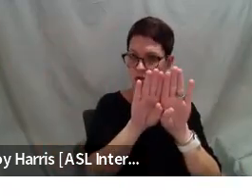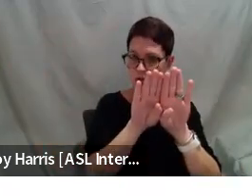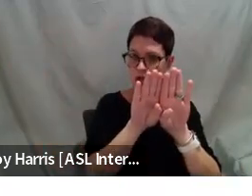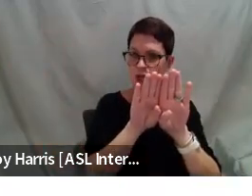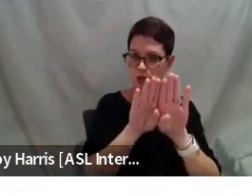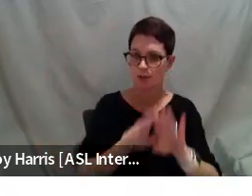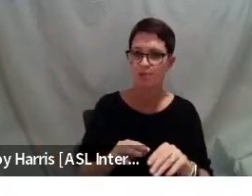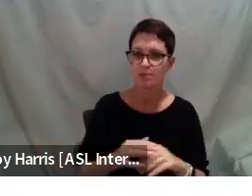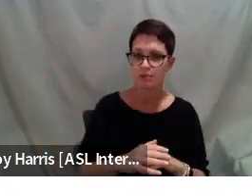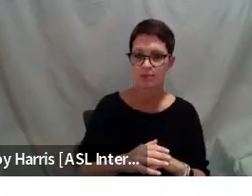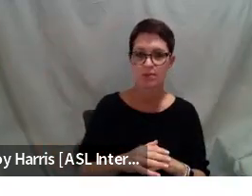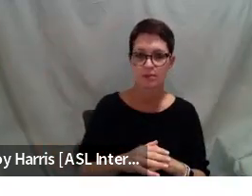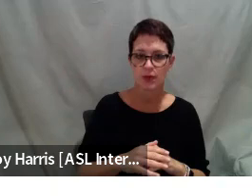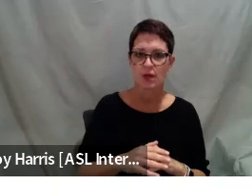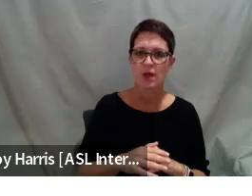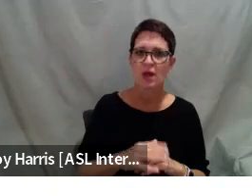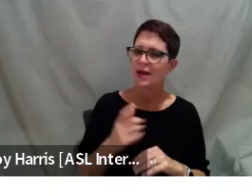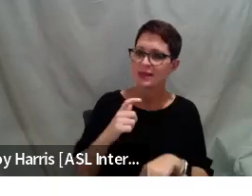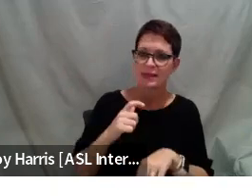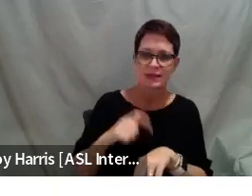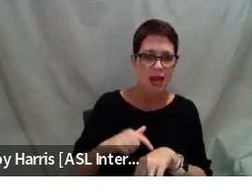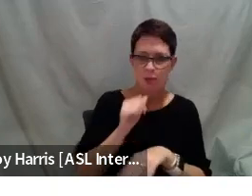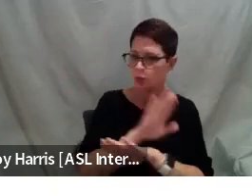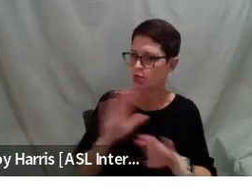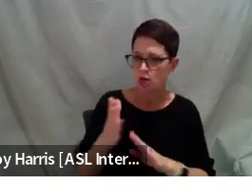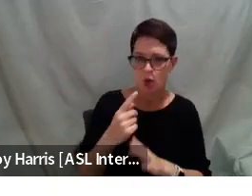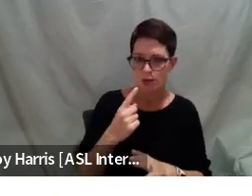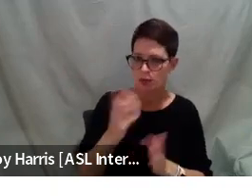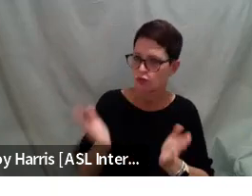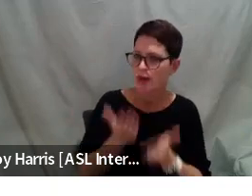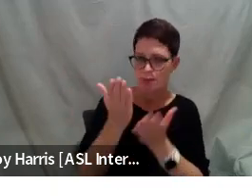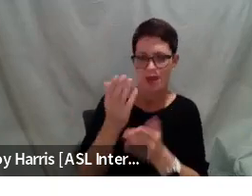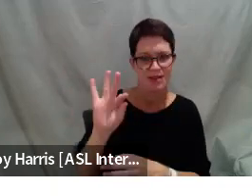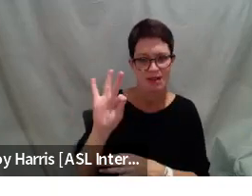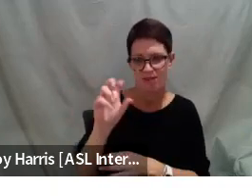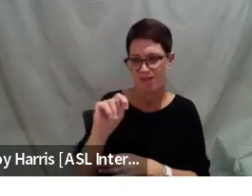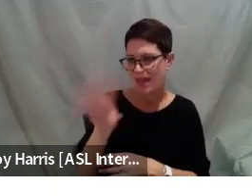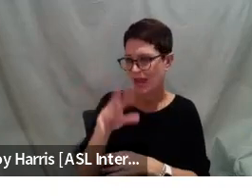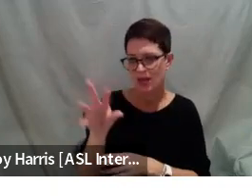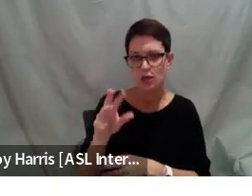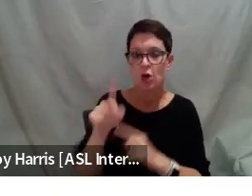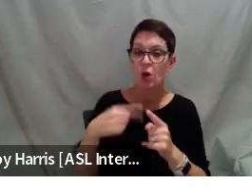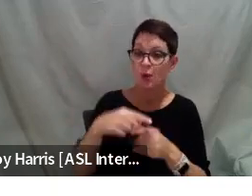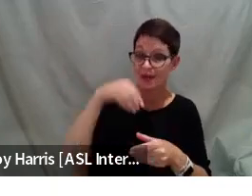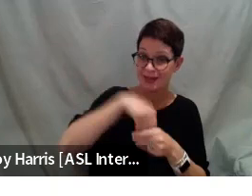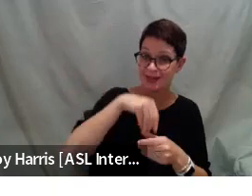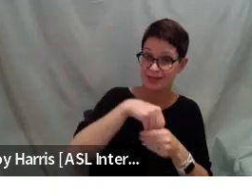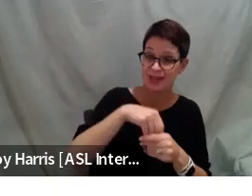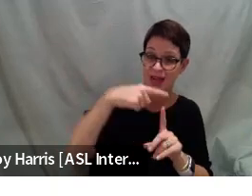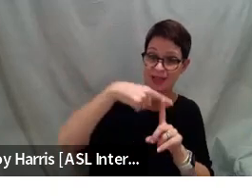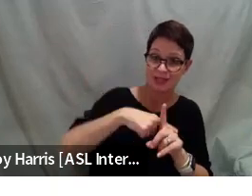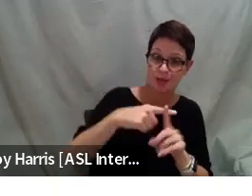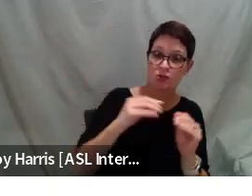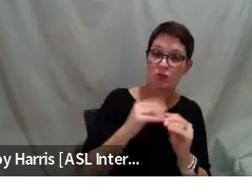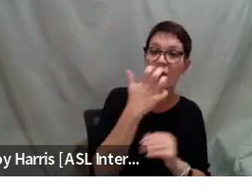And times when we don't recommend to use a fan, it's when indoor temperatures are